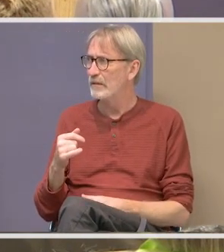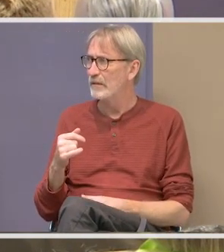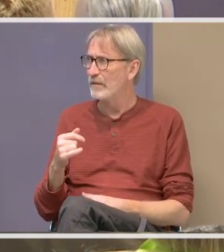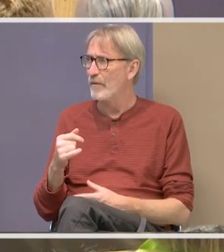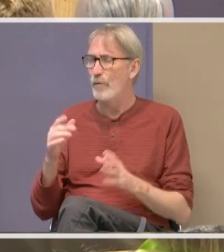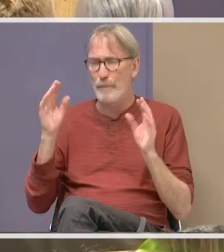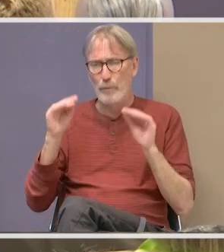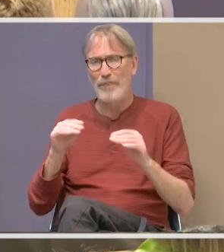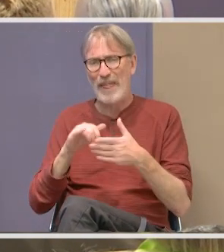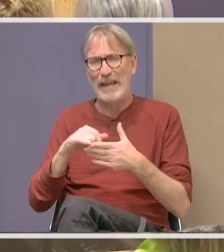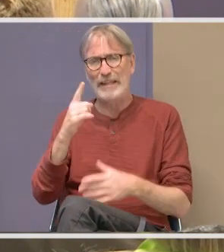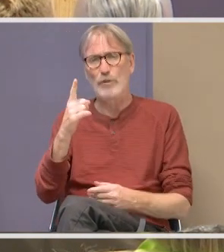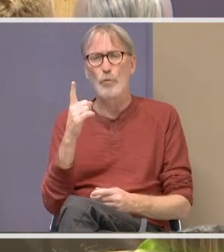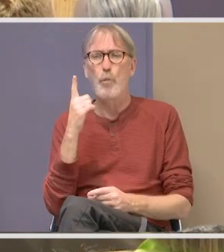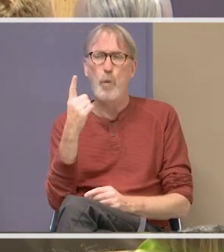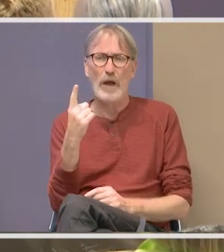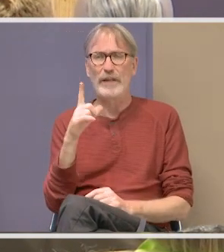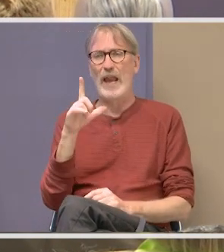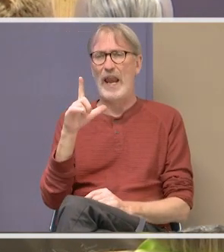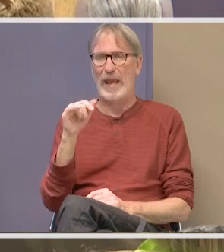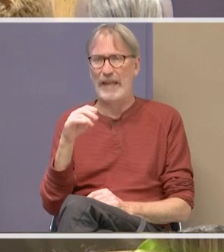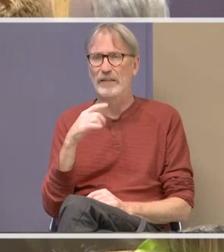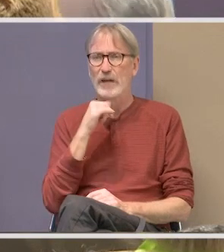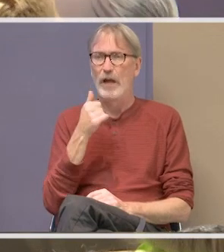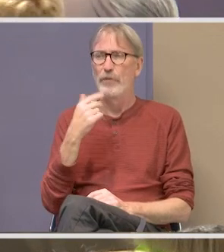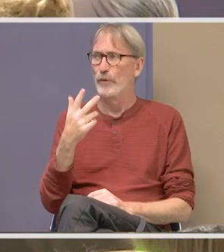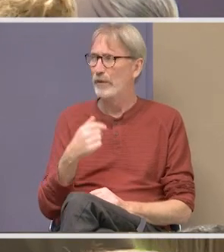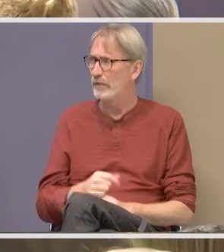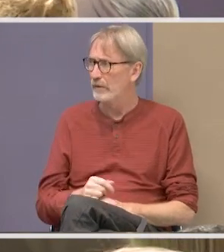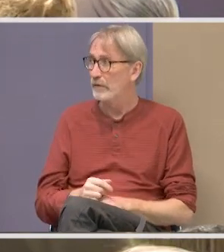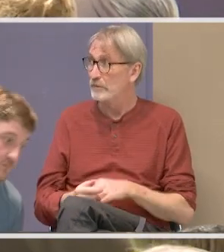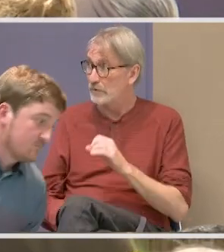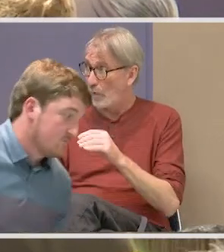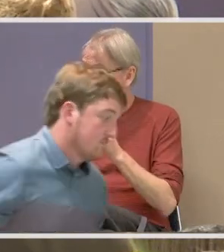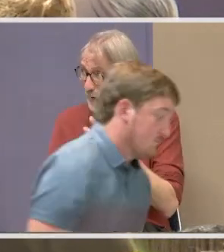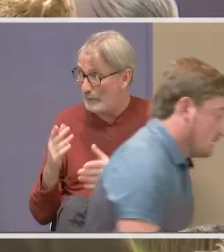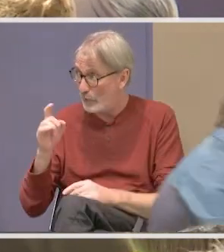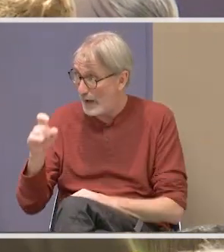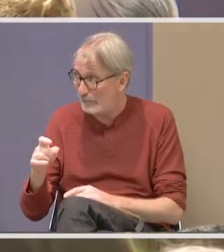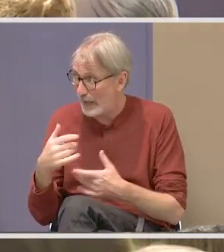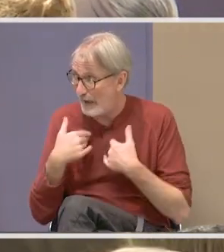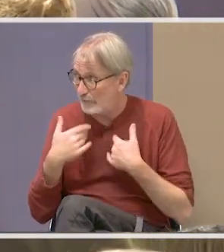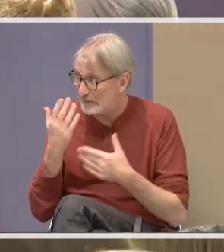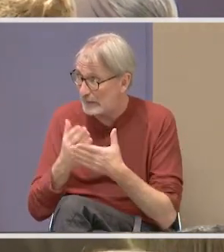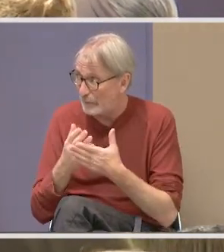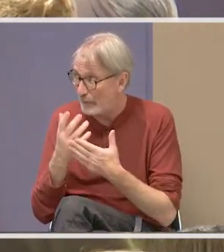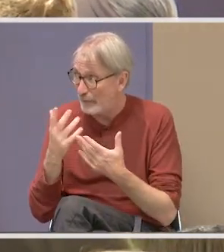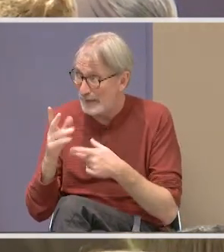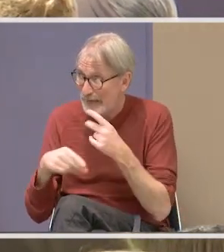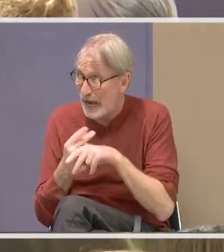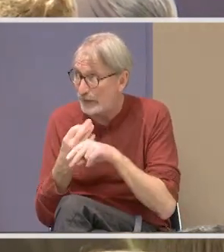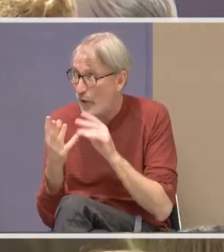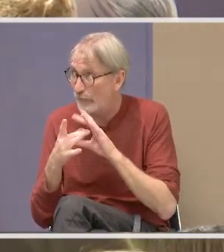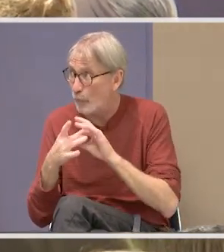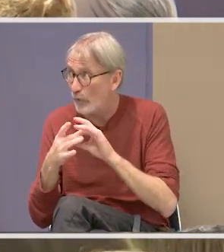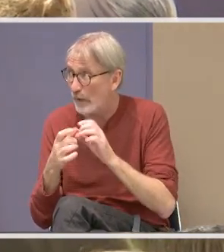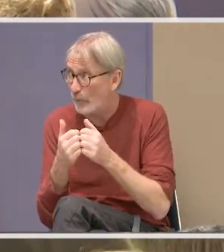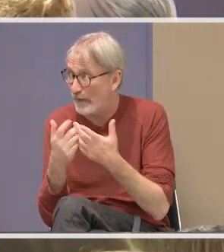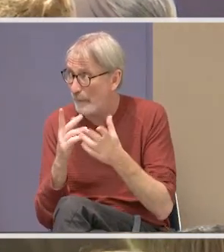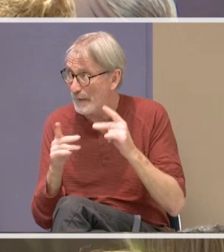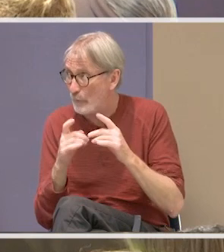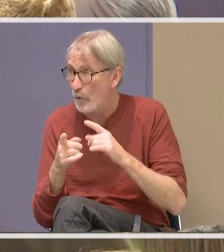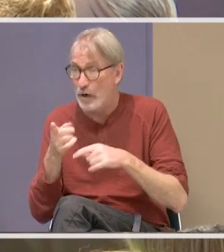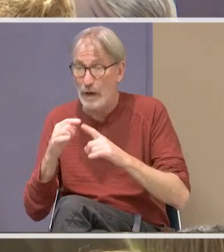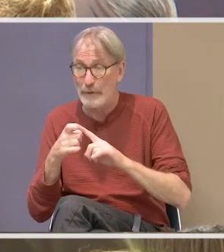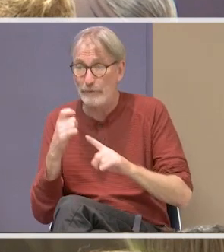one free-flowing lane instead of 2 free-flowing lanes. So it seems like there might need to be some kind of coordination with people coming